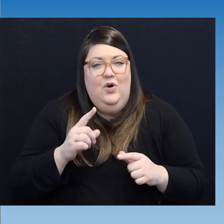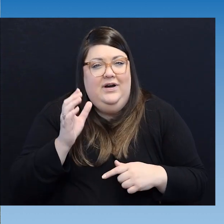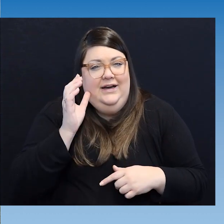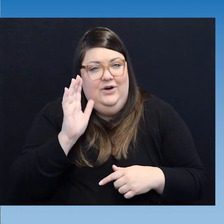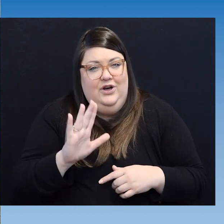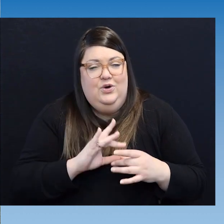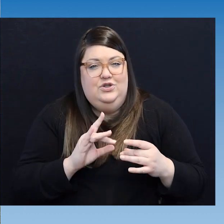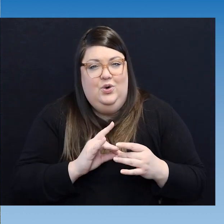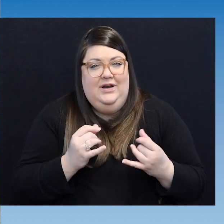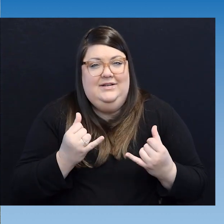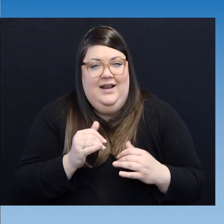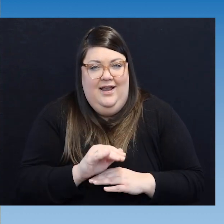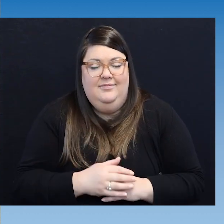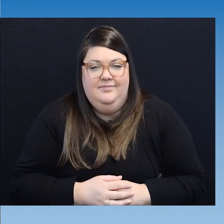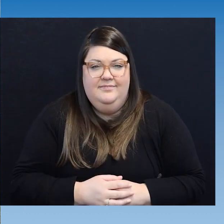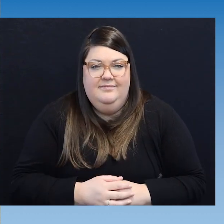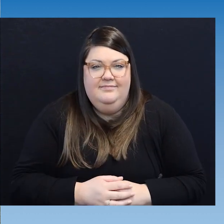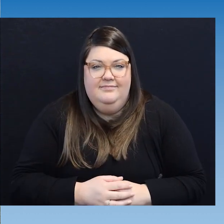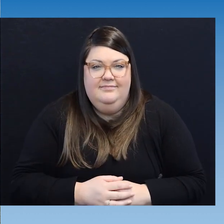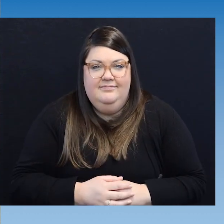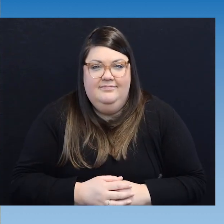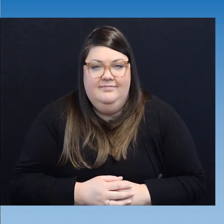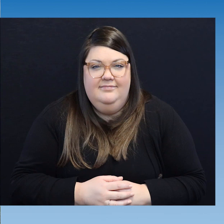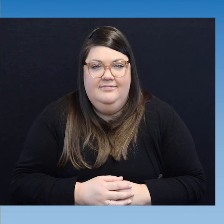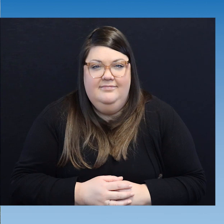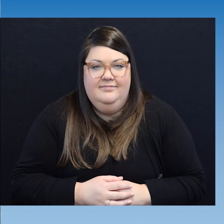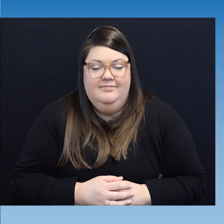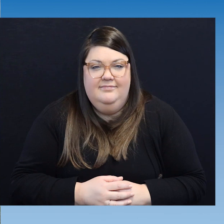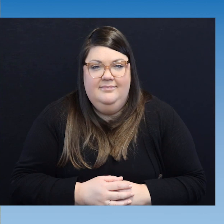sharing your stories tonight. And I want to